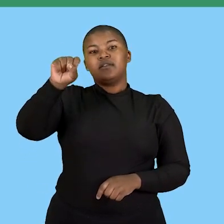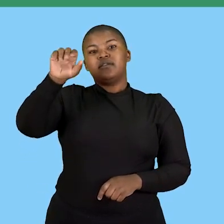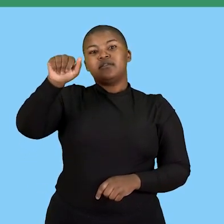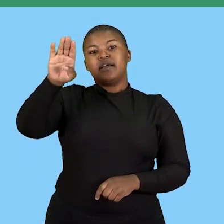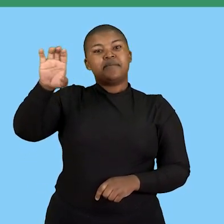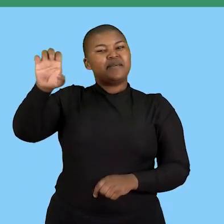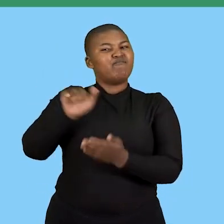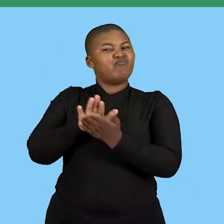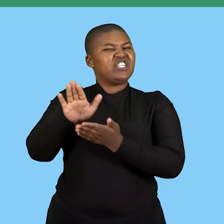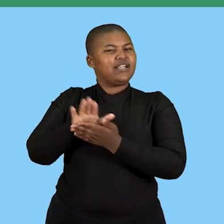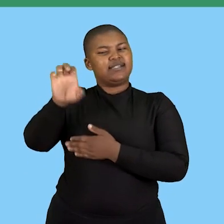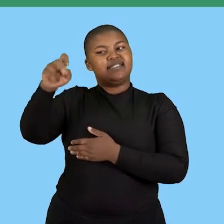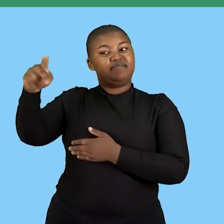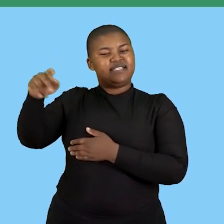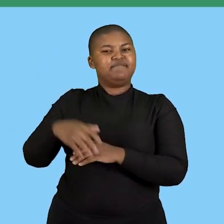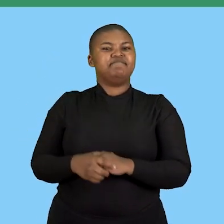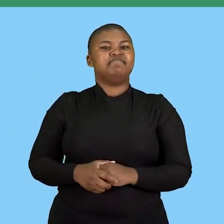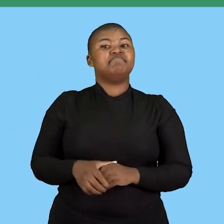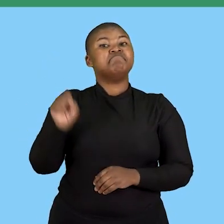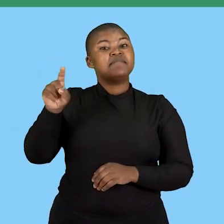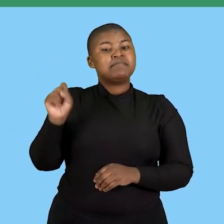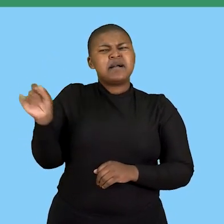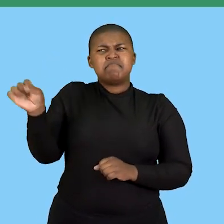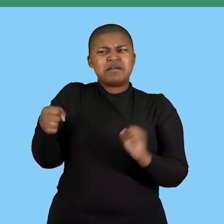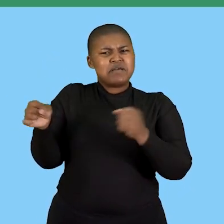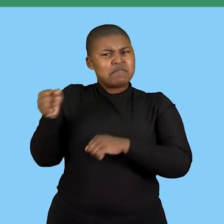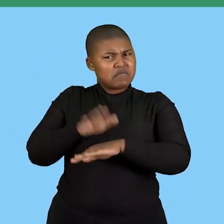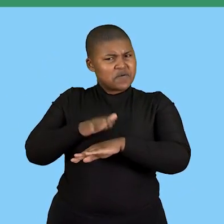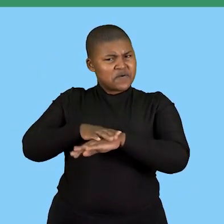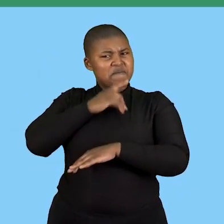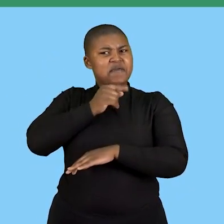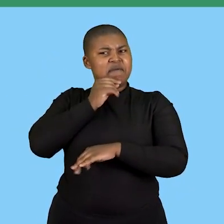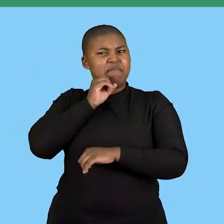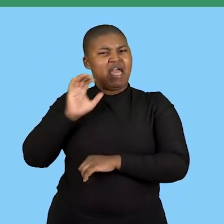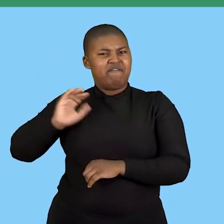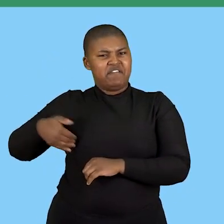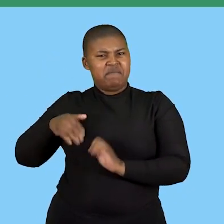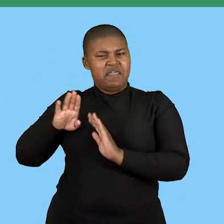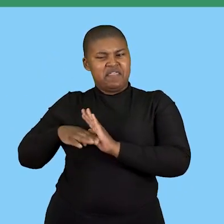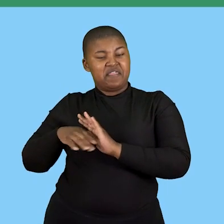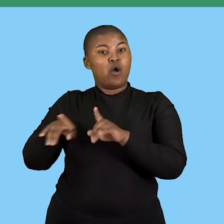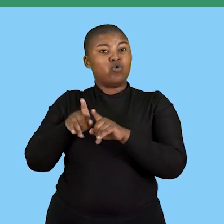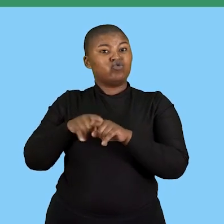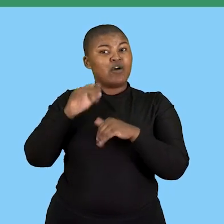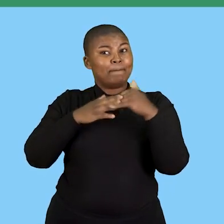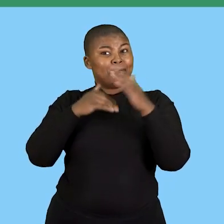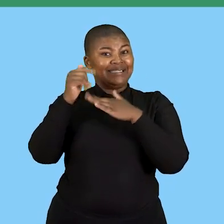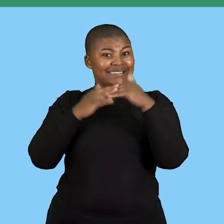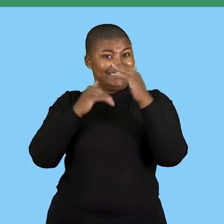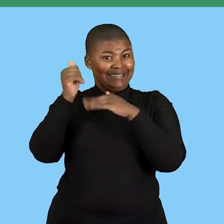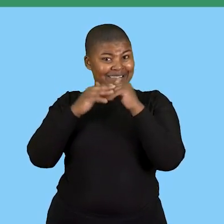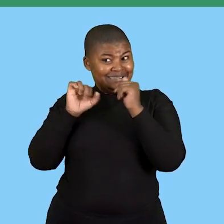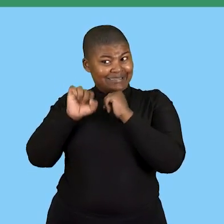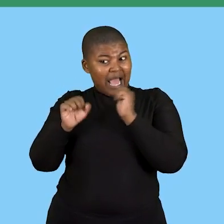Printers. El Sabe Printers employs more males than females, and their building does not have